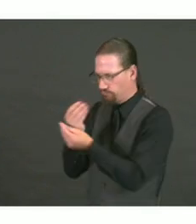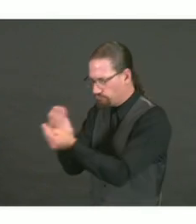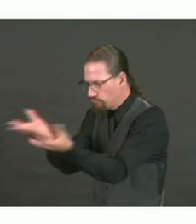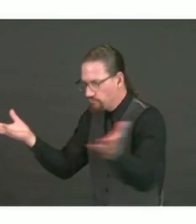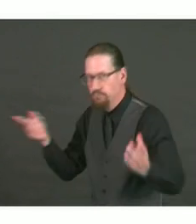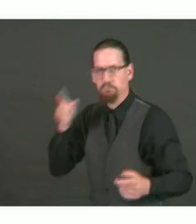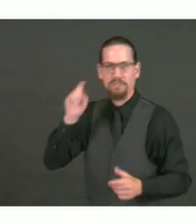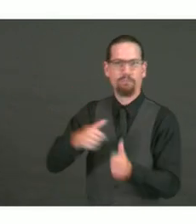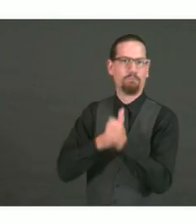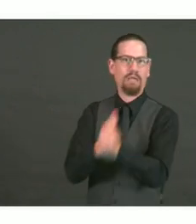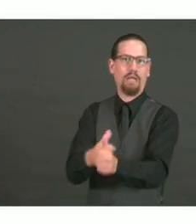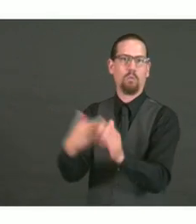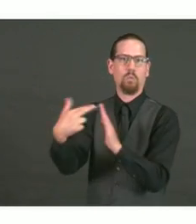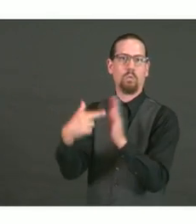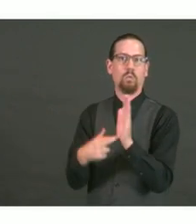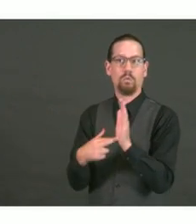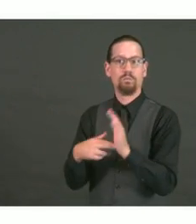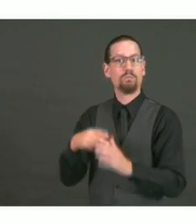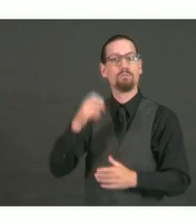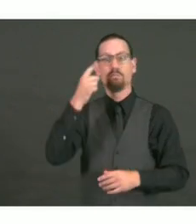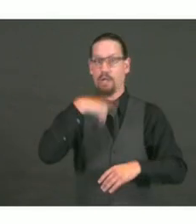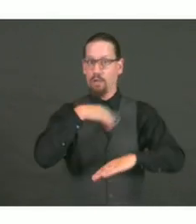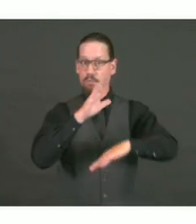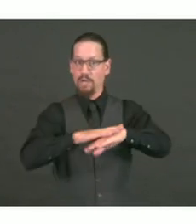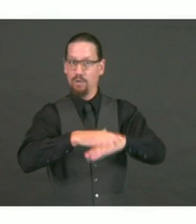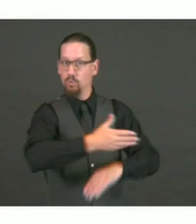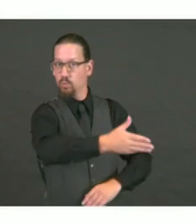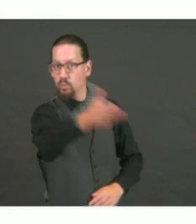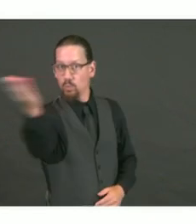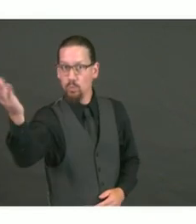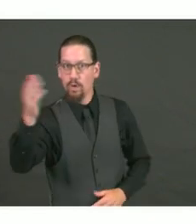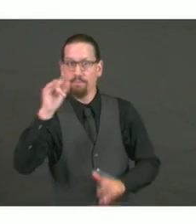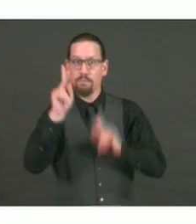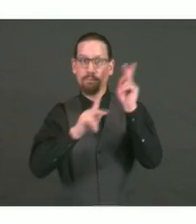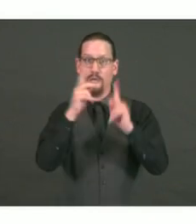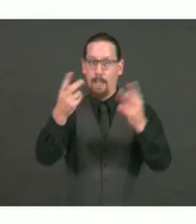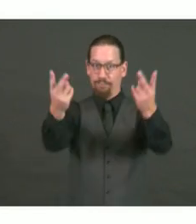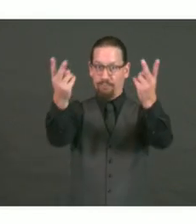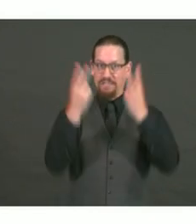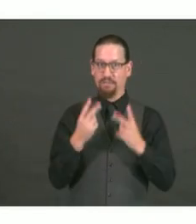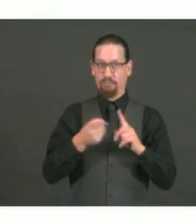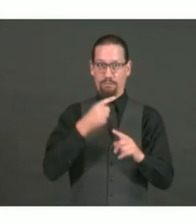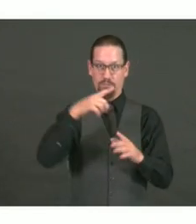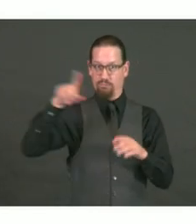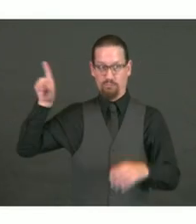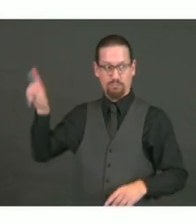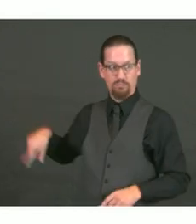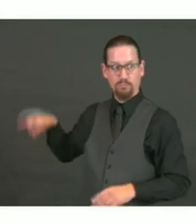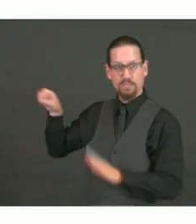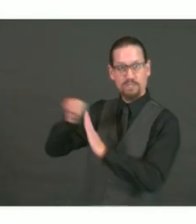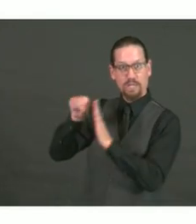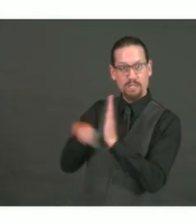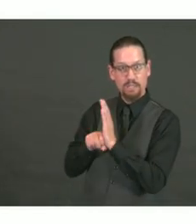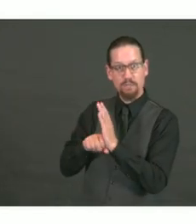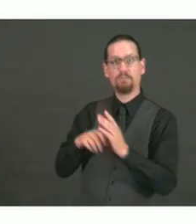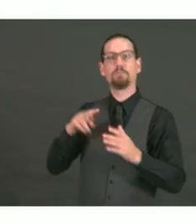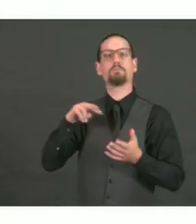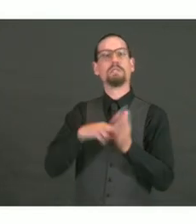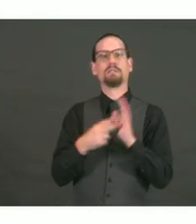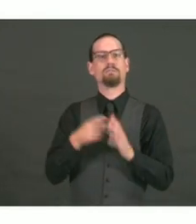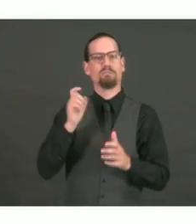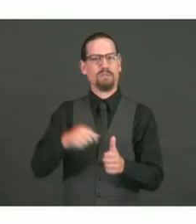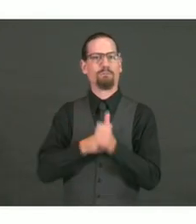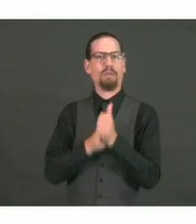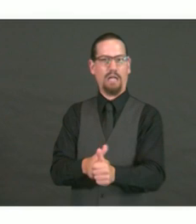first call or click to make the reservation. This approach is very similar to what they're doing in Maine. We've been in touch with the folks in Maine.